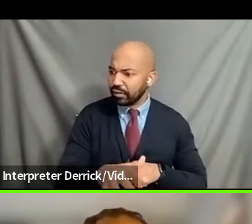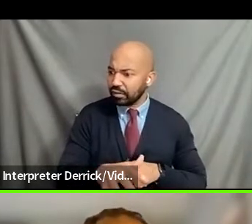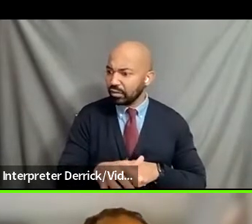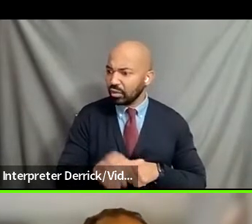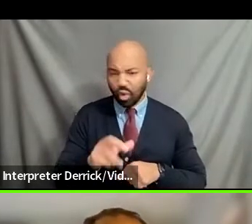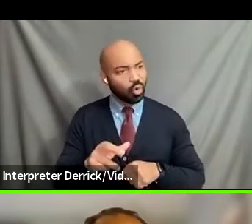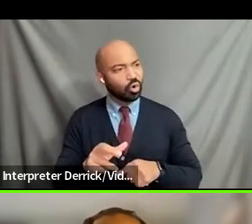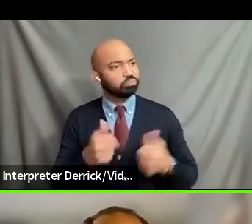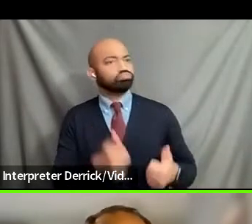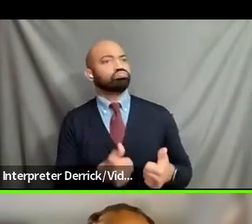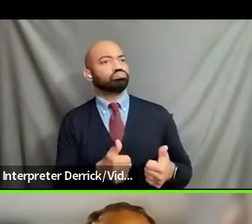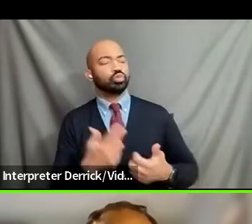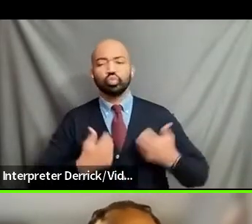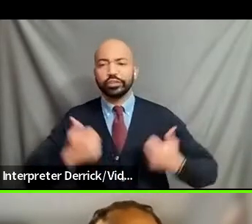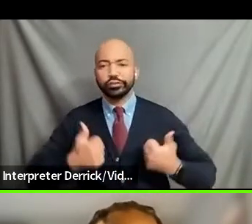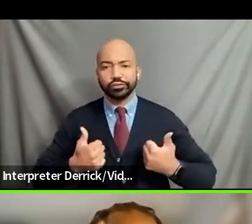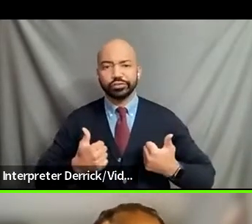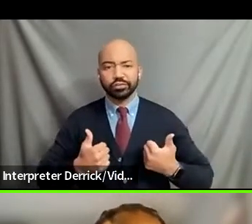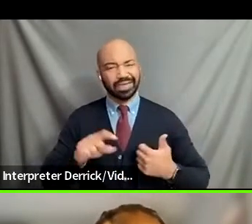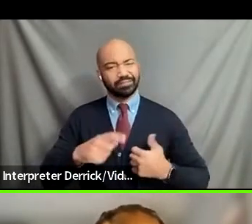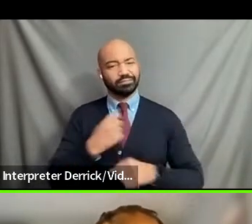already doing enough?